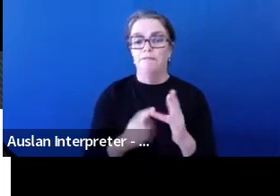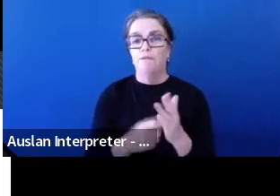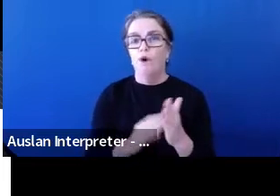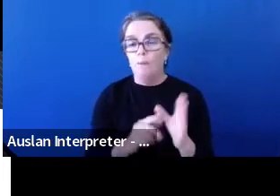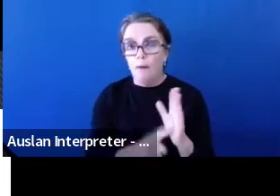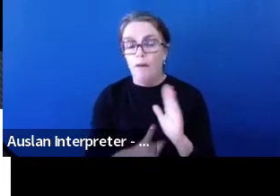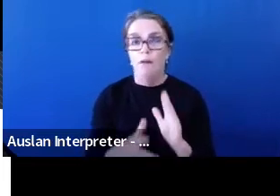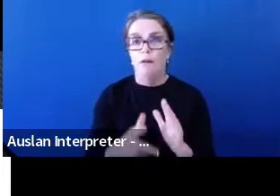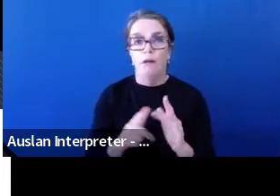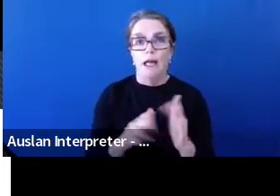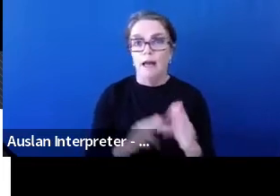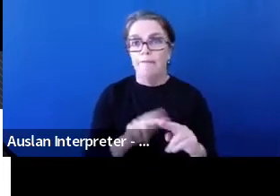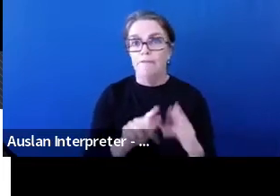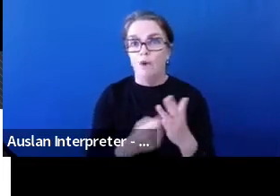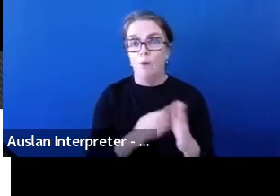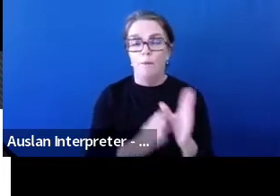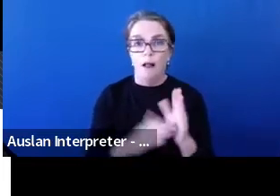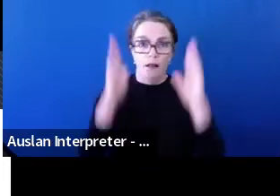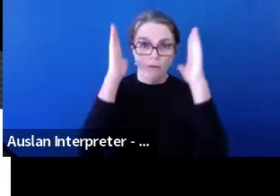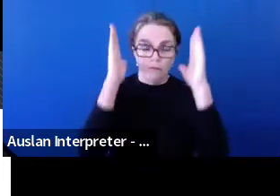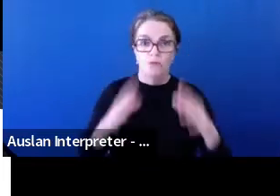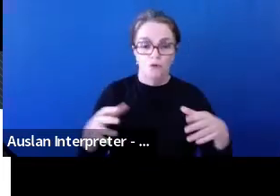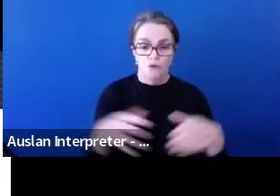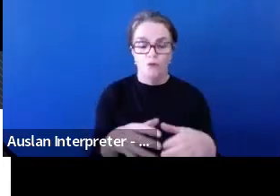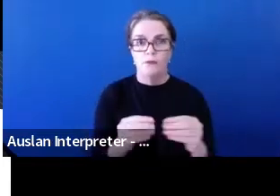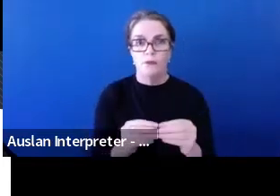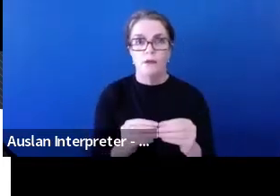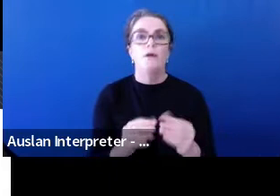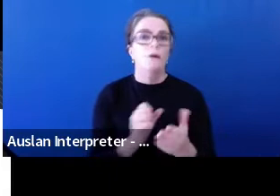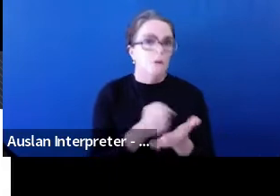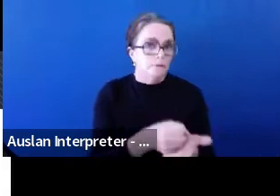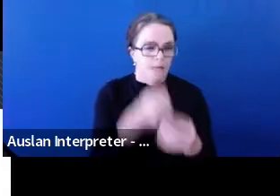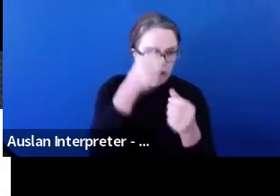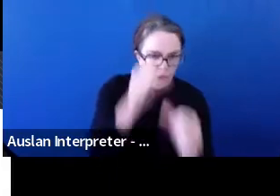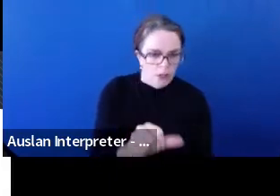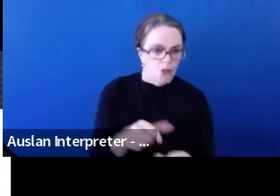other groups, to develop strategies to support their vulnerable populations.